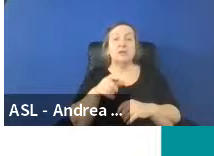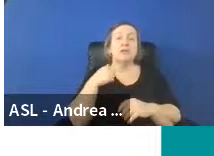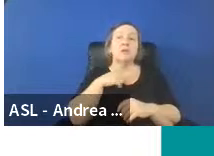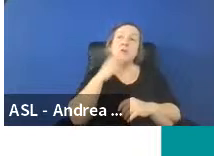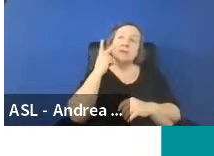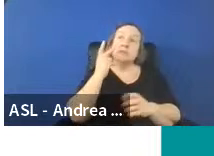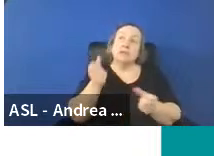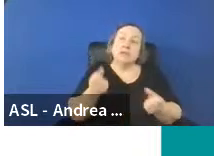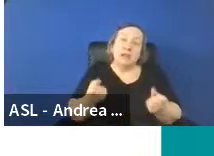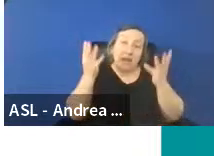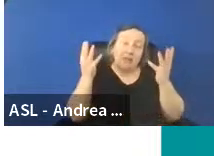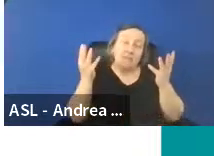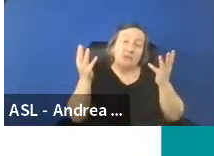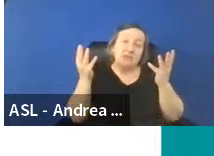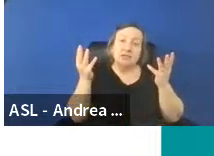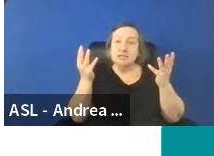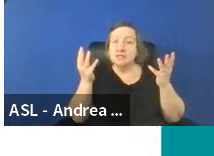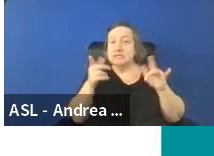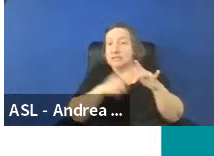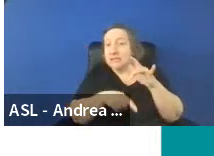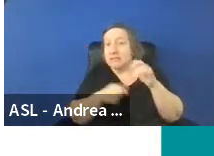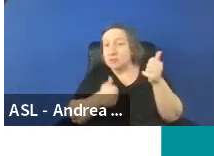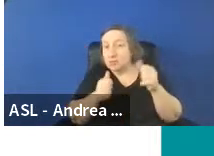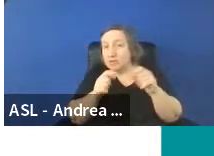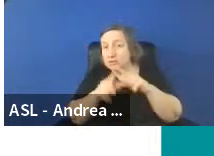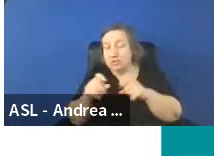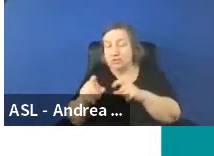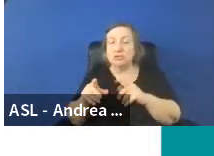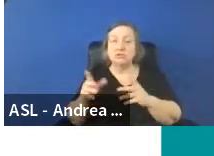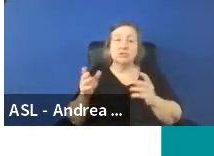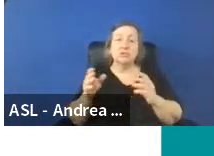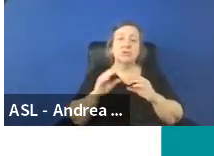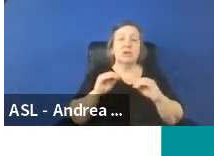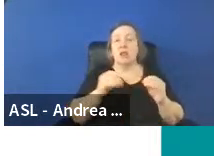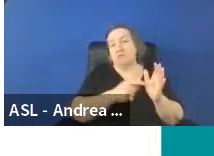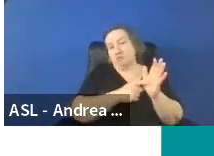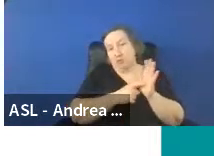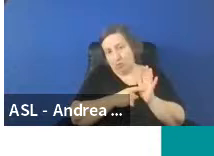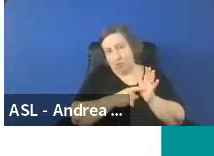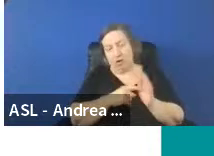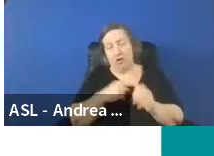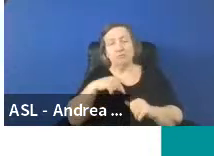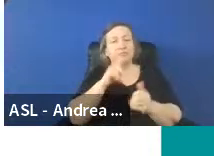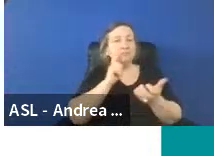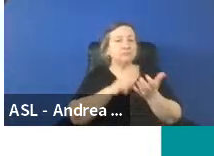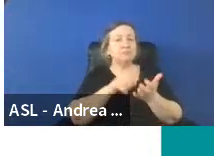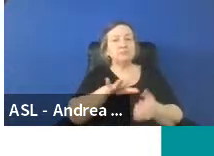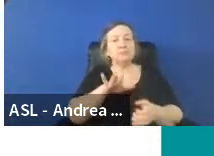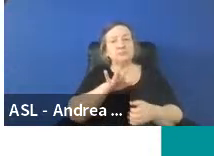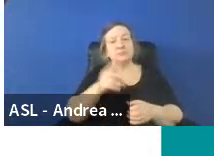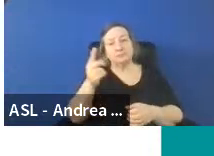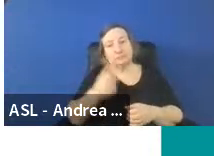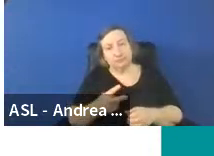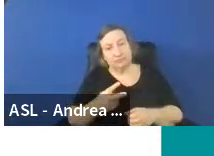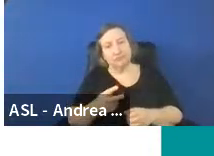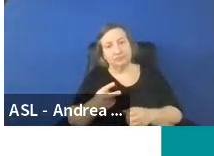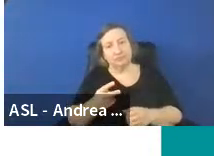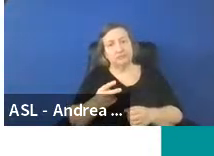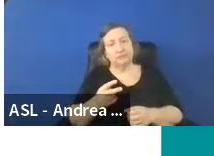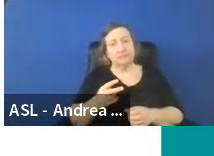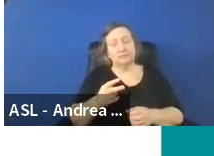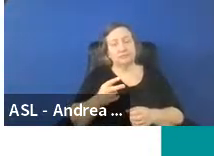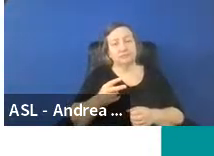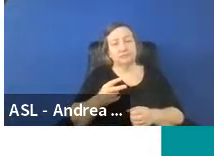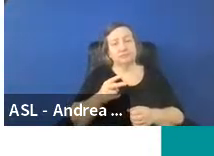how many, kind of skipped which questions. None of the questions were required. And we found that about half of, it was